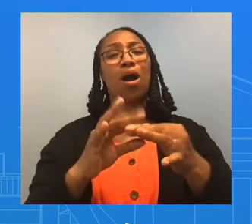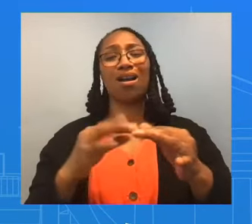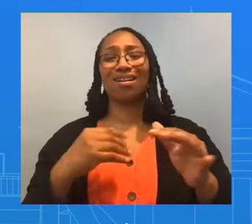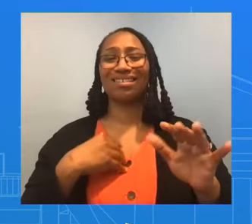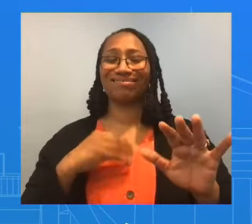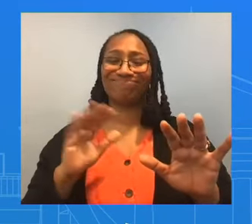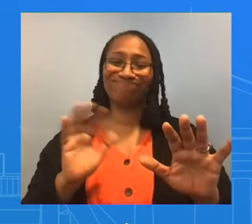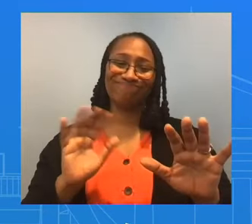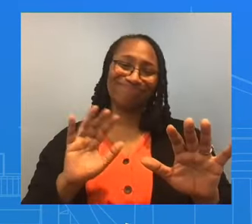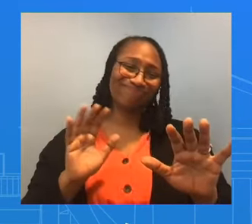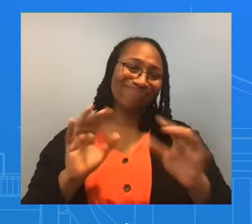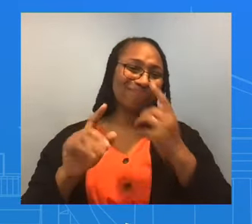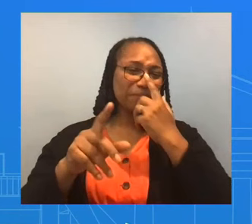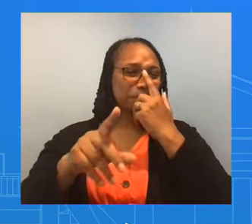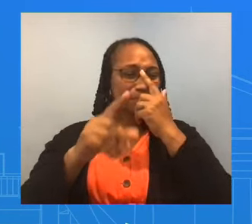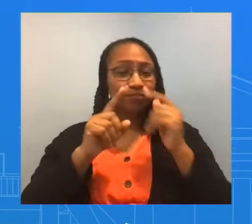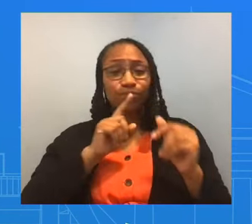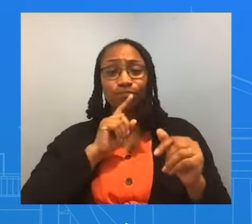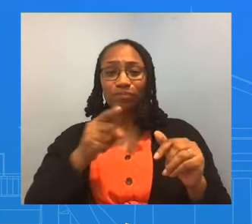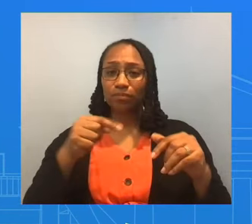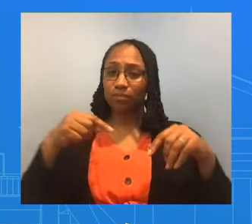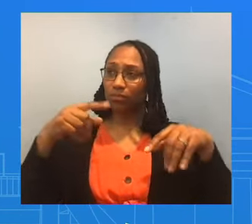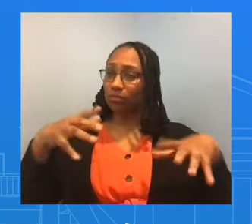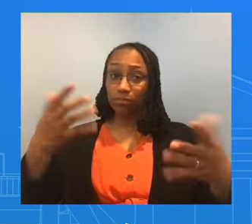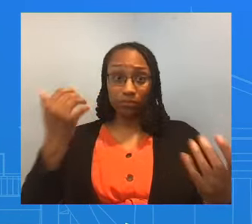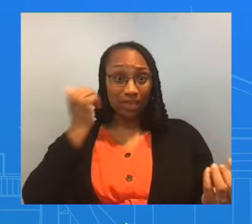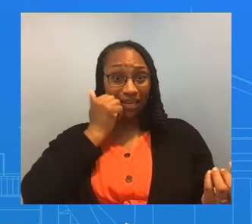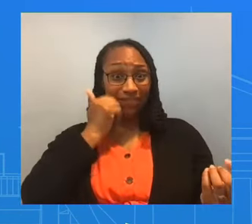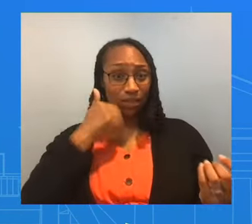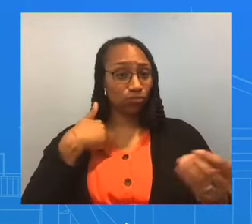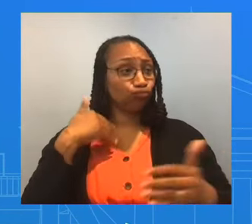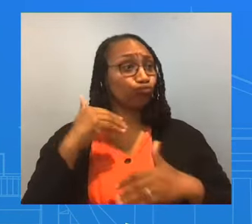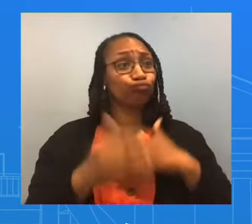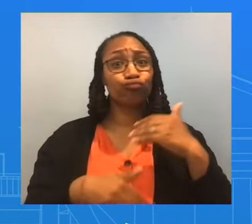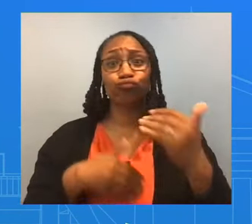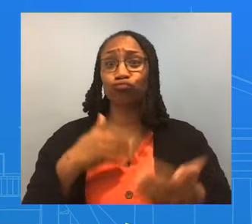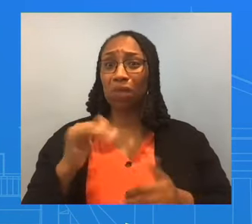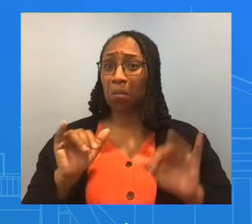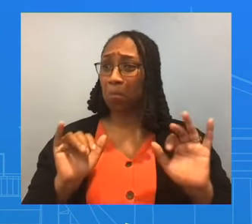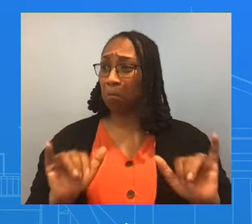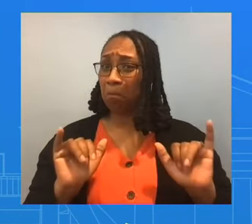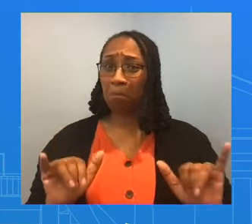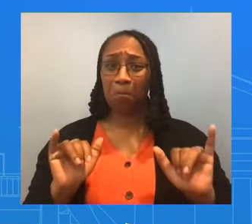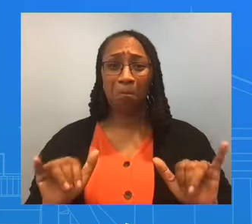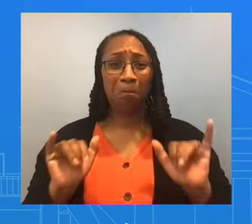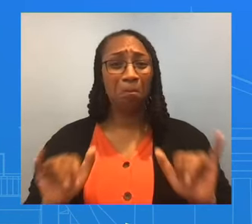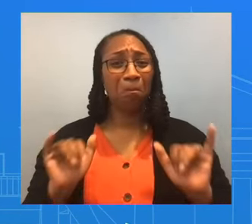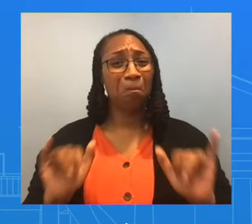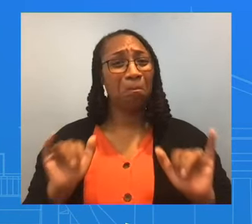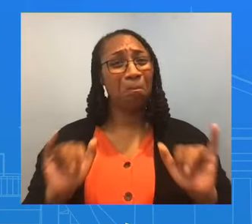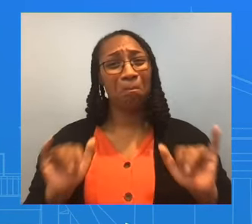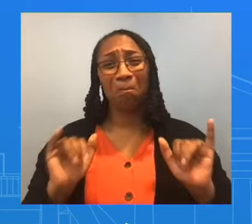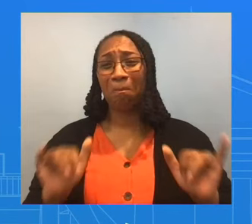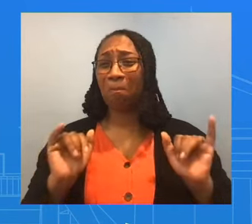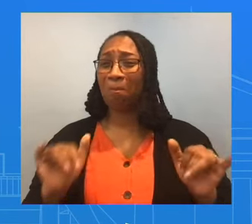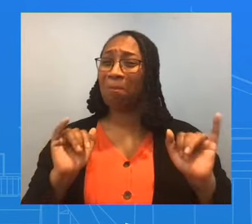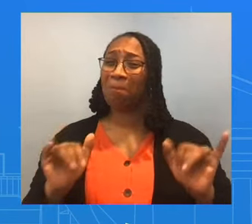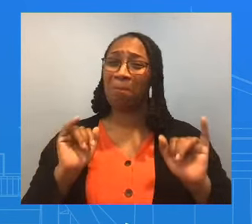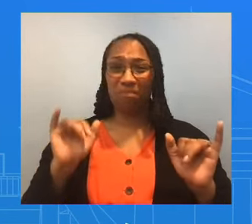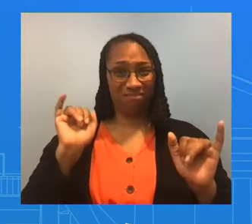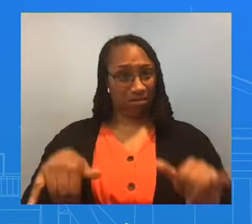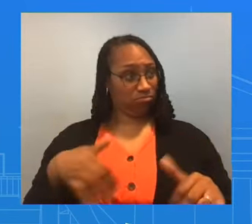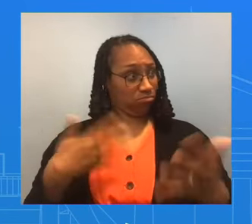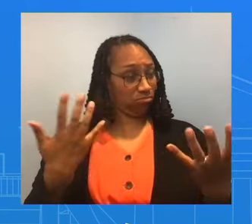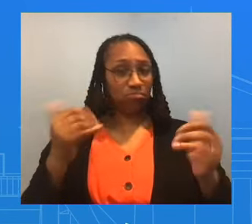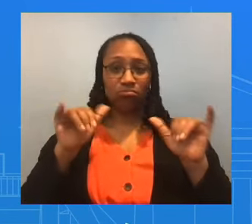basis. And we're just going to stay prepared, and we're going to just continue to give the Department of Justice its